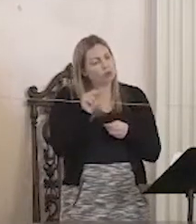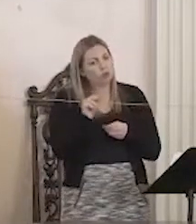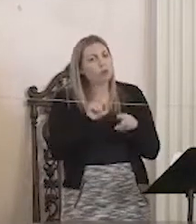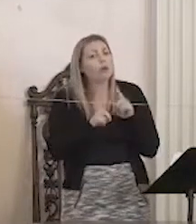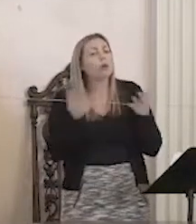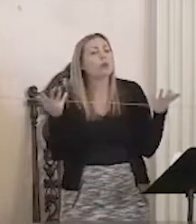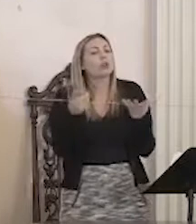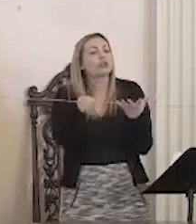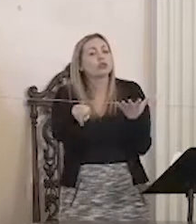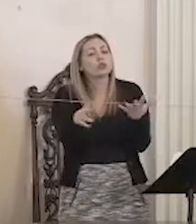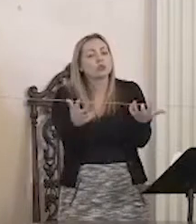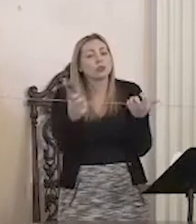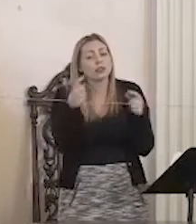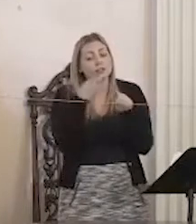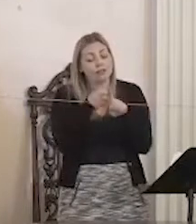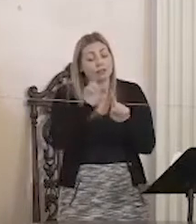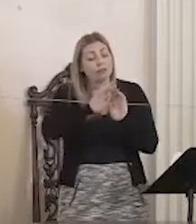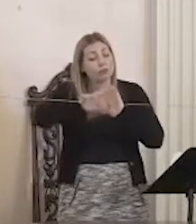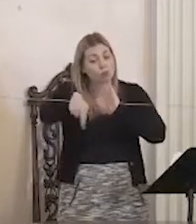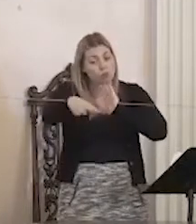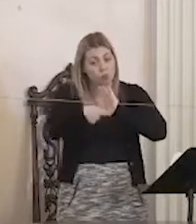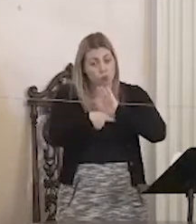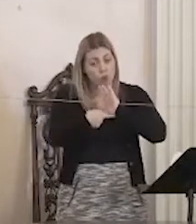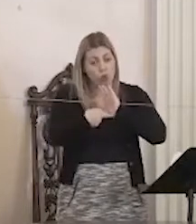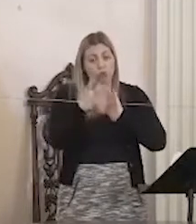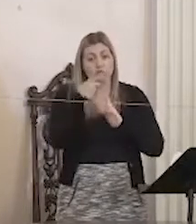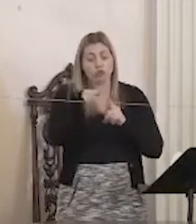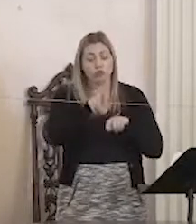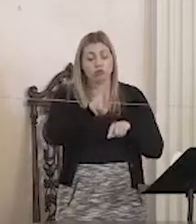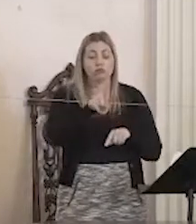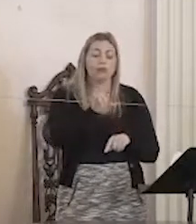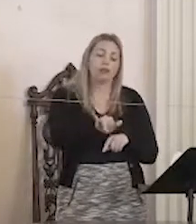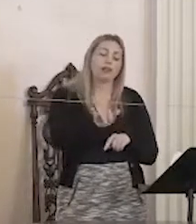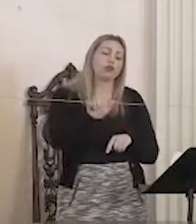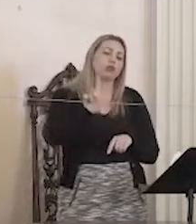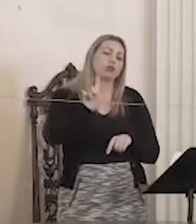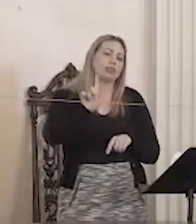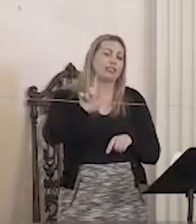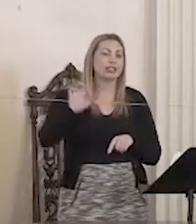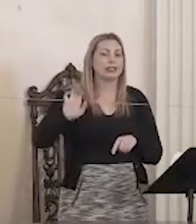do you want from this role in the 21st century?